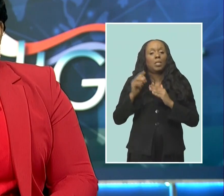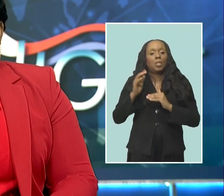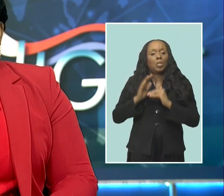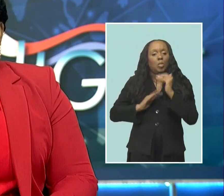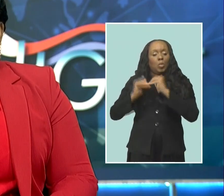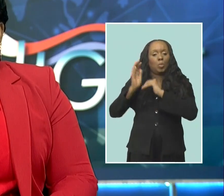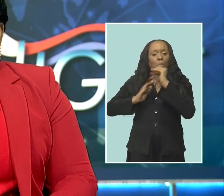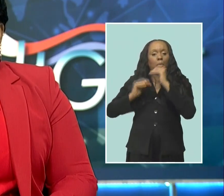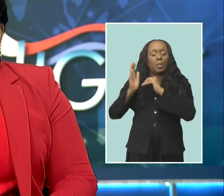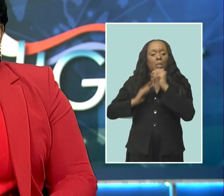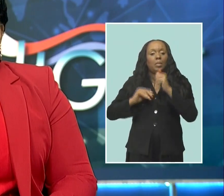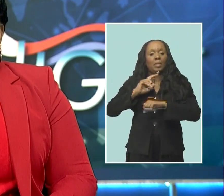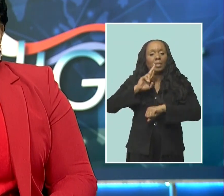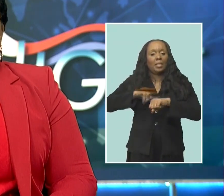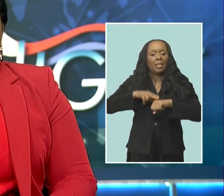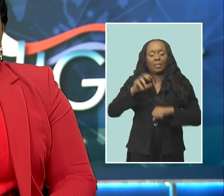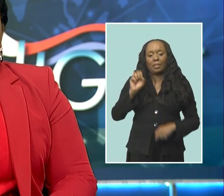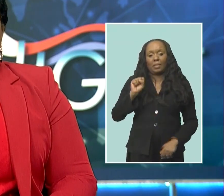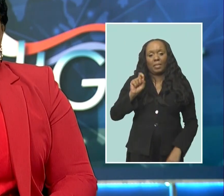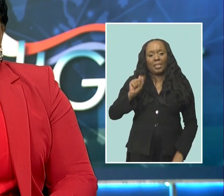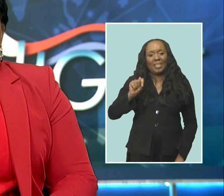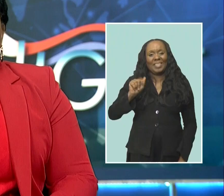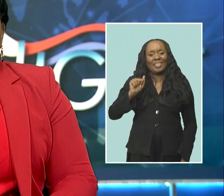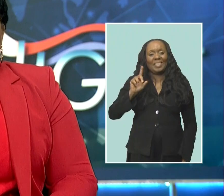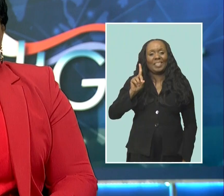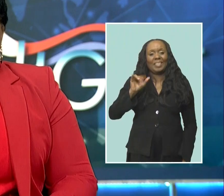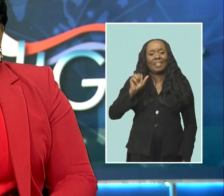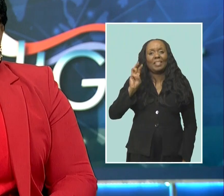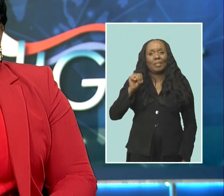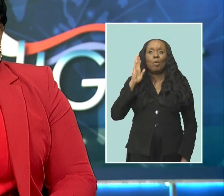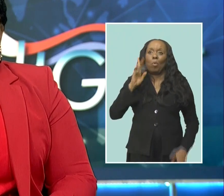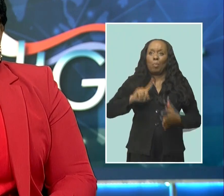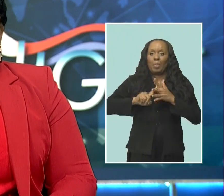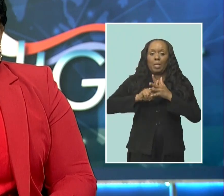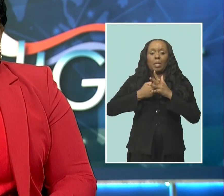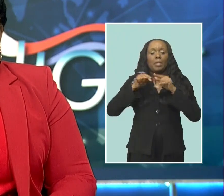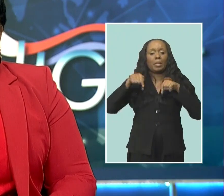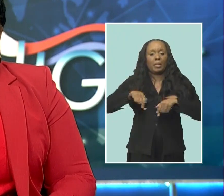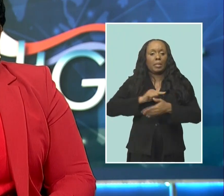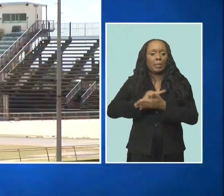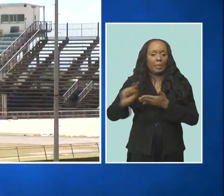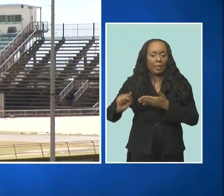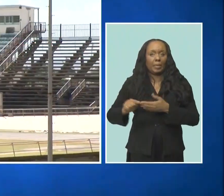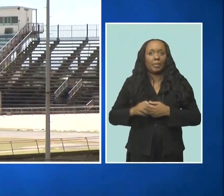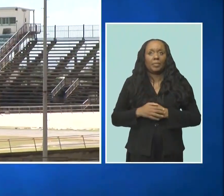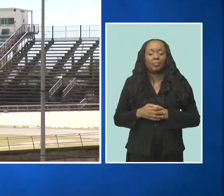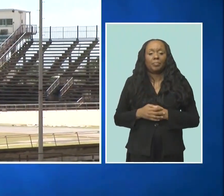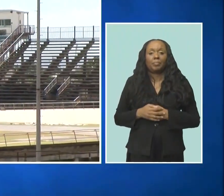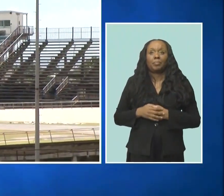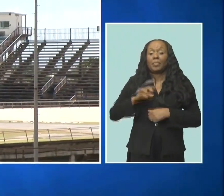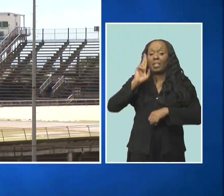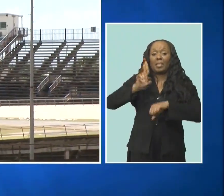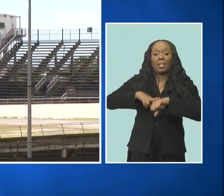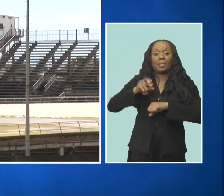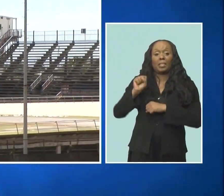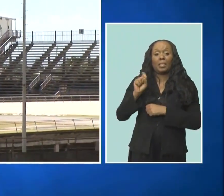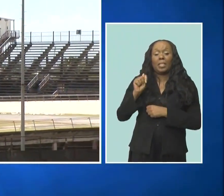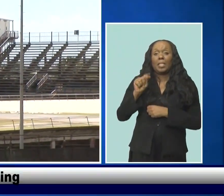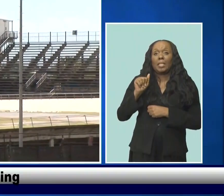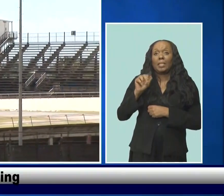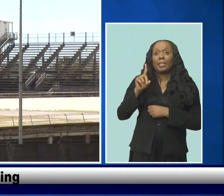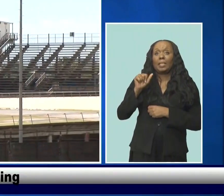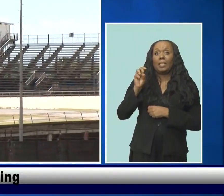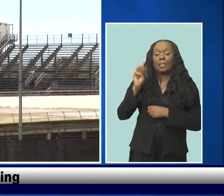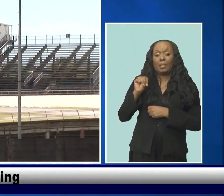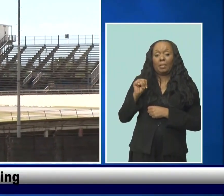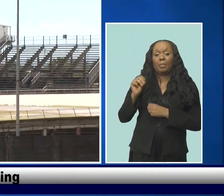Youth, Sports and Community Empowerment, Charles Griffith. Rachel Agard has more. The National Stadium project is said to be at